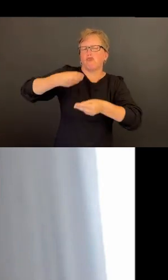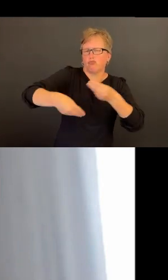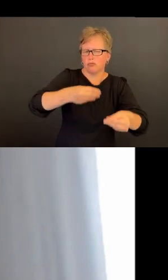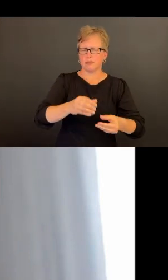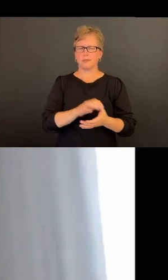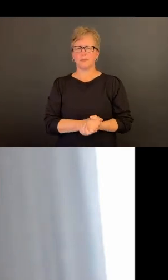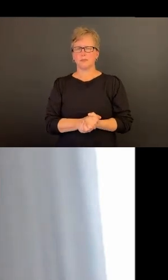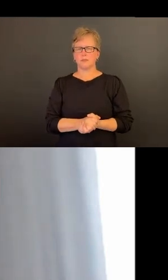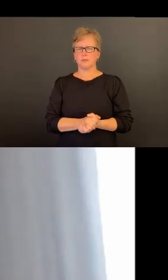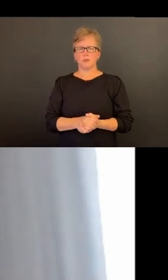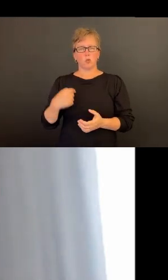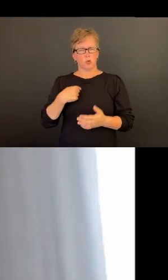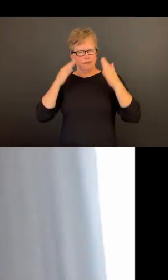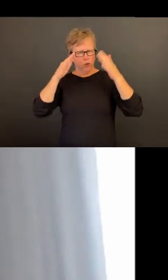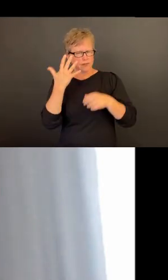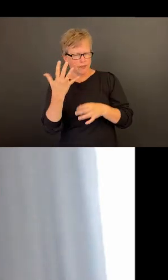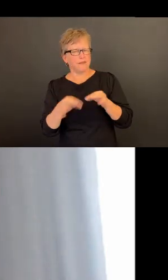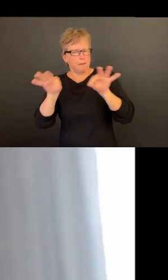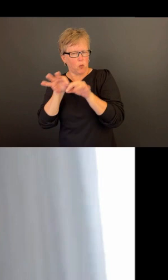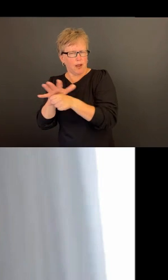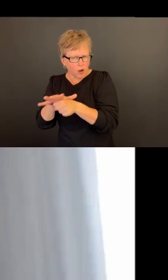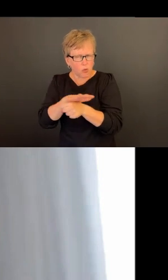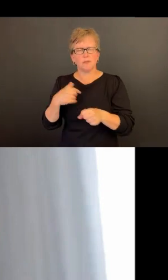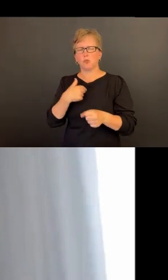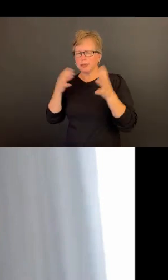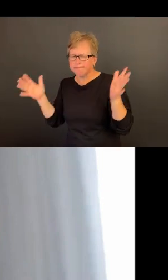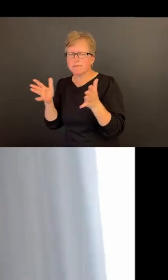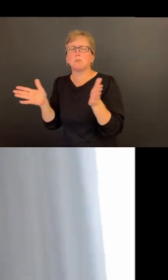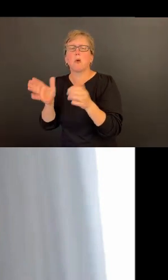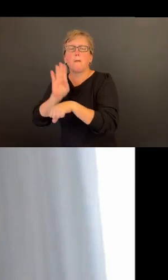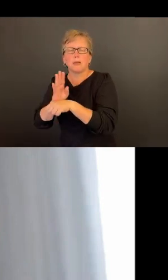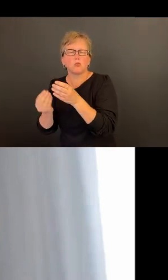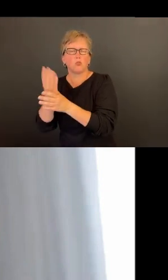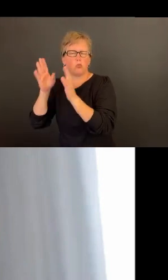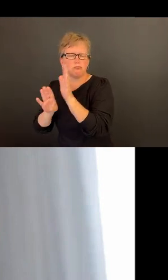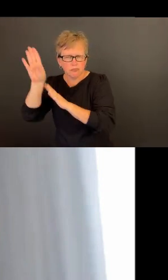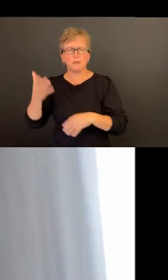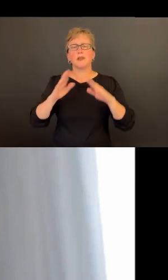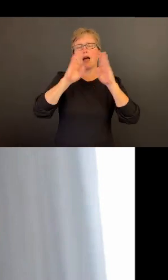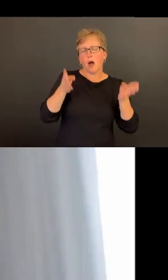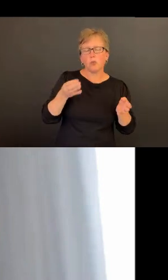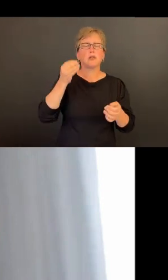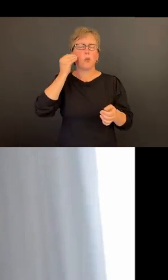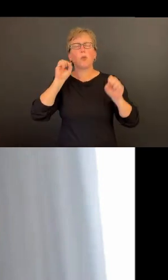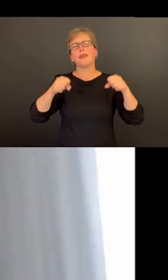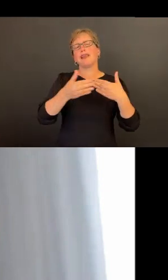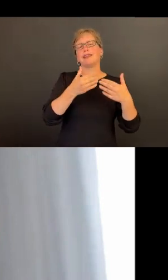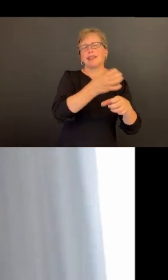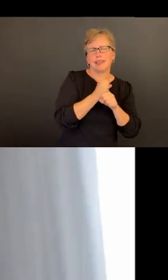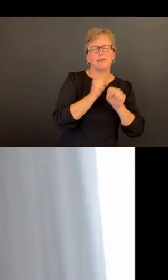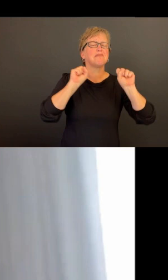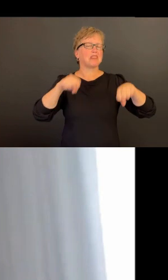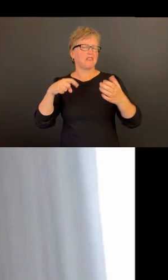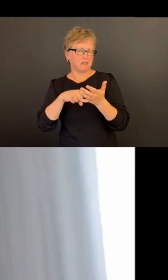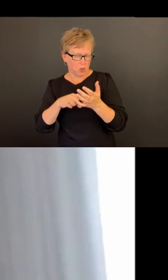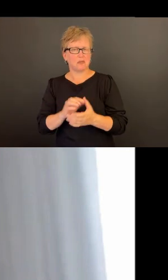wealth. Within that, we focus on 5 key areas. So we focus on small business growth, housing